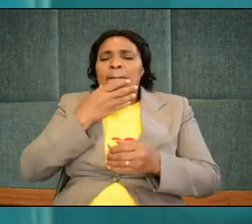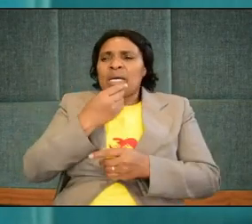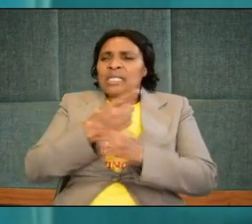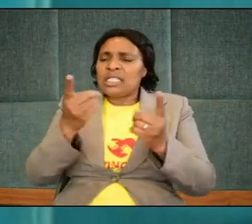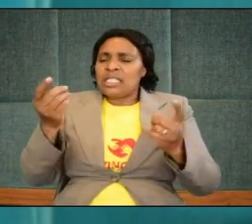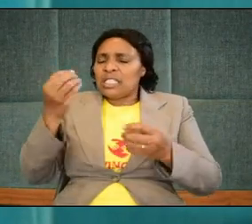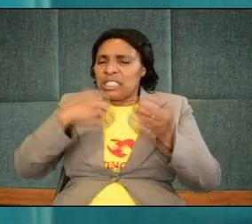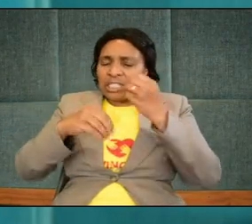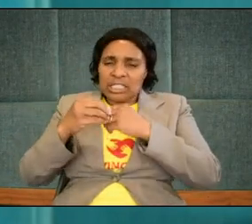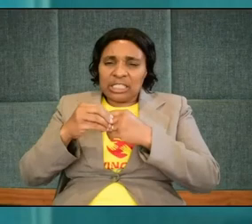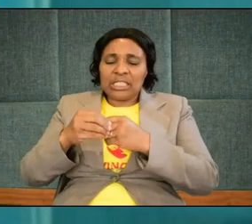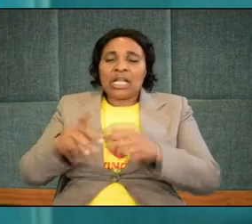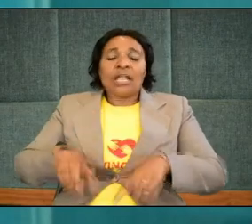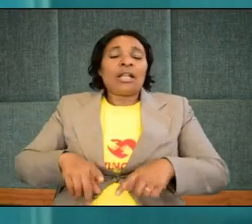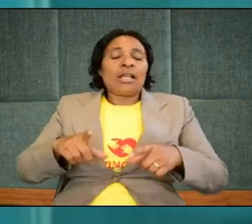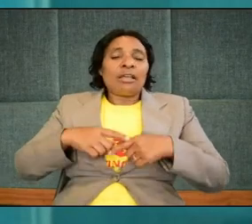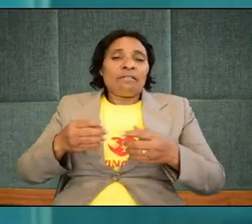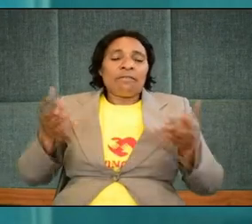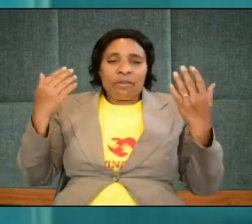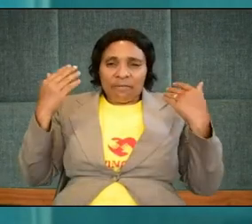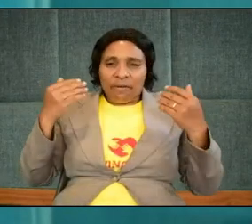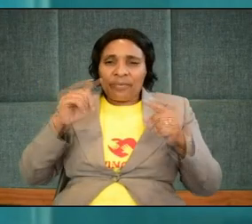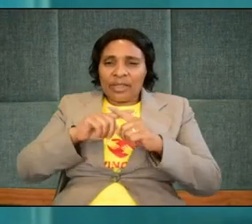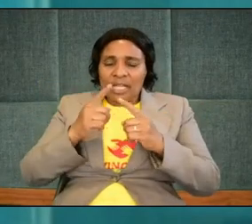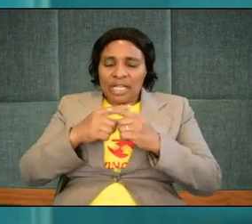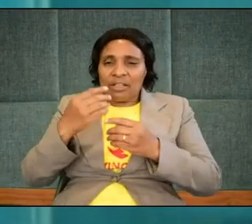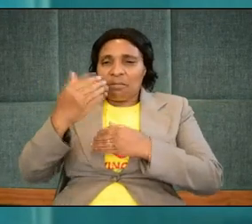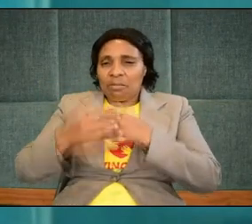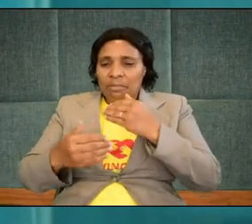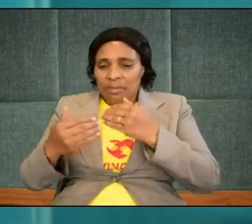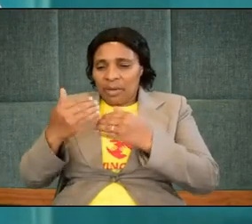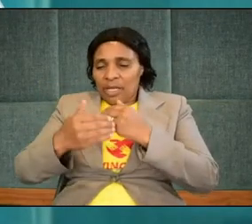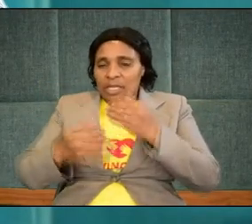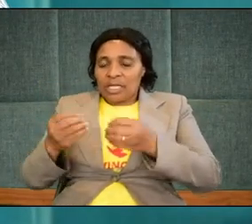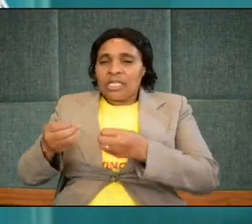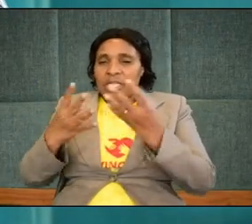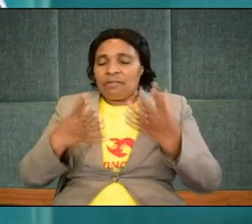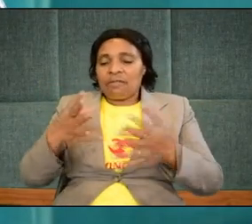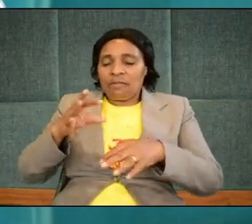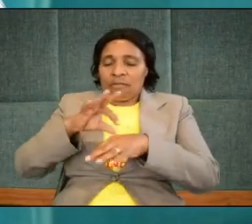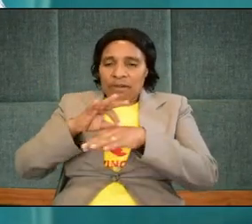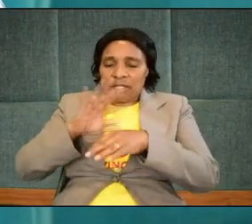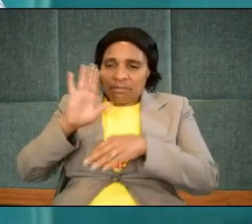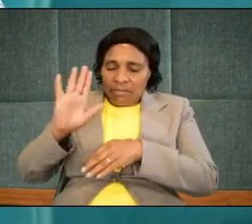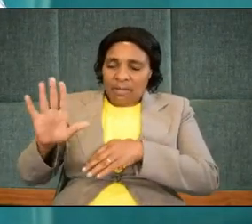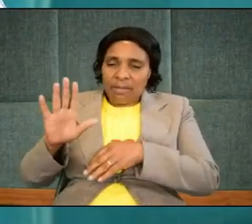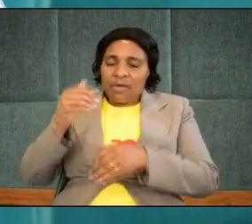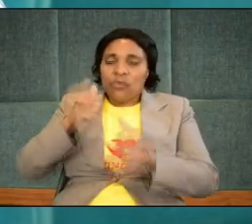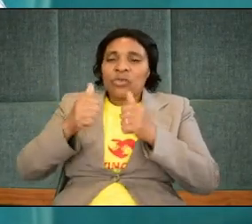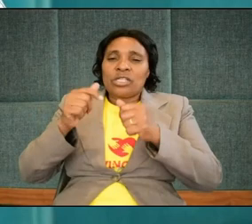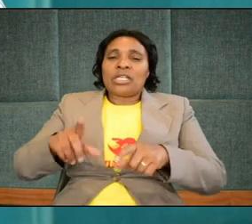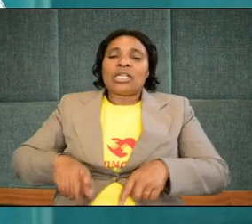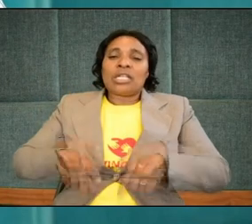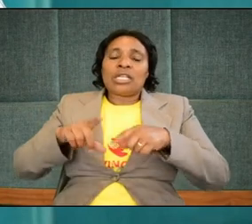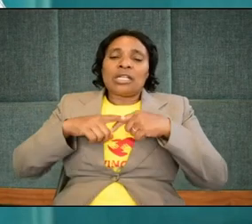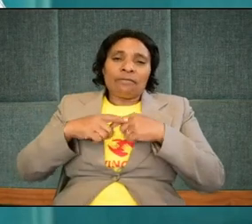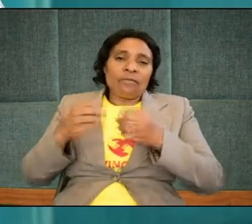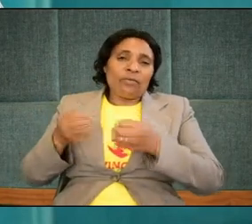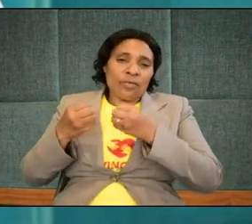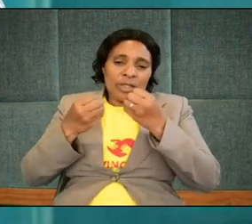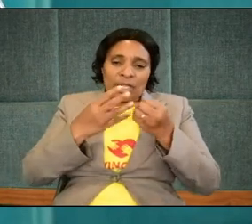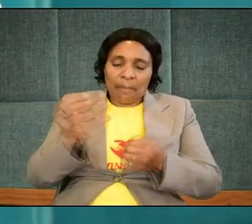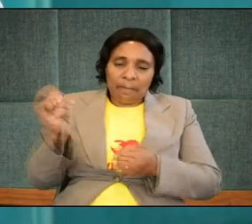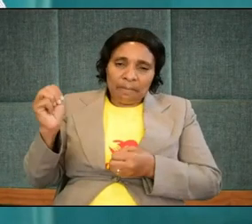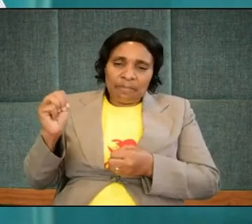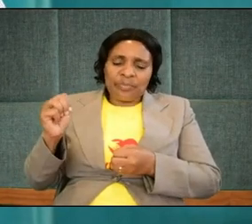shall live forever. And the bread that I will give is my flesh, which I will give for the life of the world.